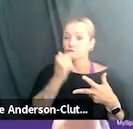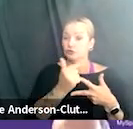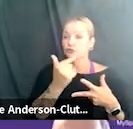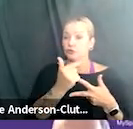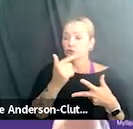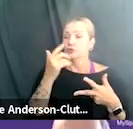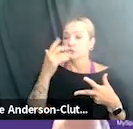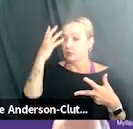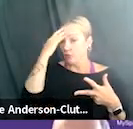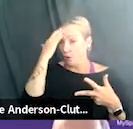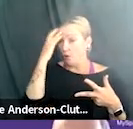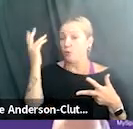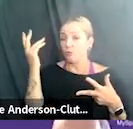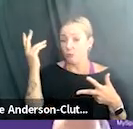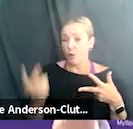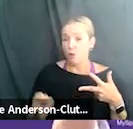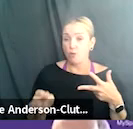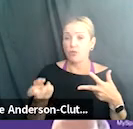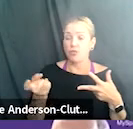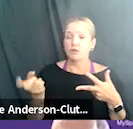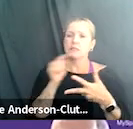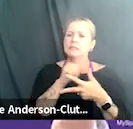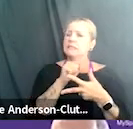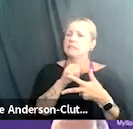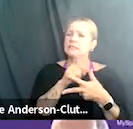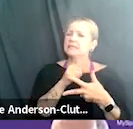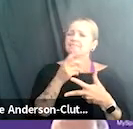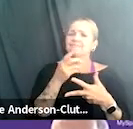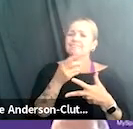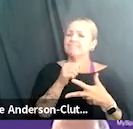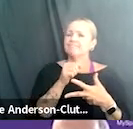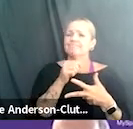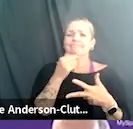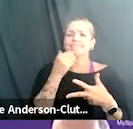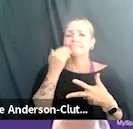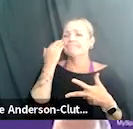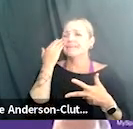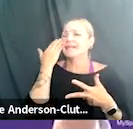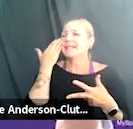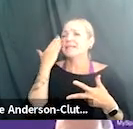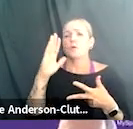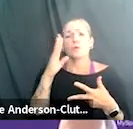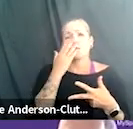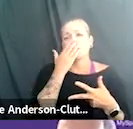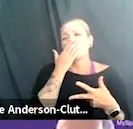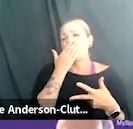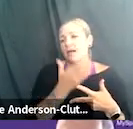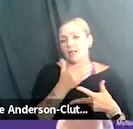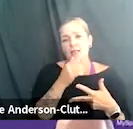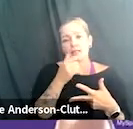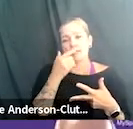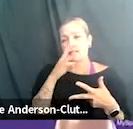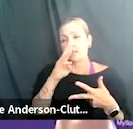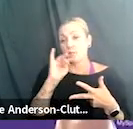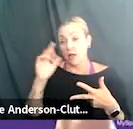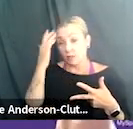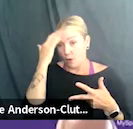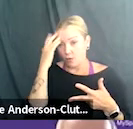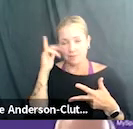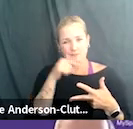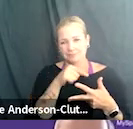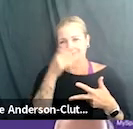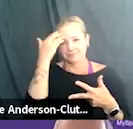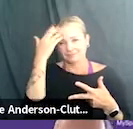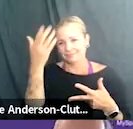boy, because I hadn't seen him for a number of years, I don't know, but the sense I had from his parents was this was a completely new behavior, and it was something that wasn't typical for